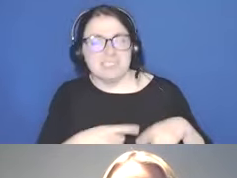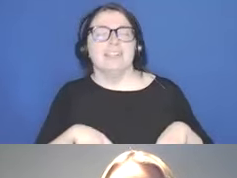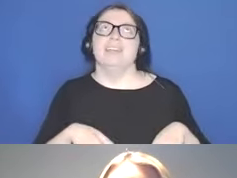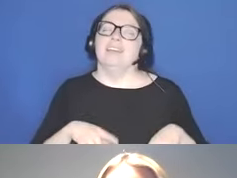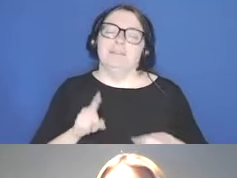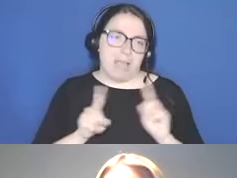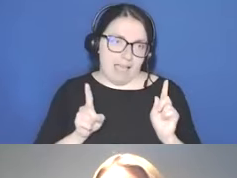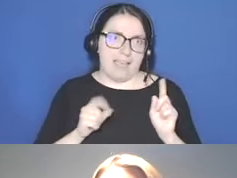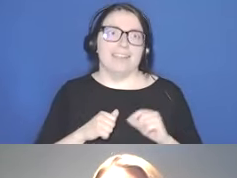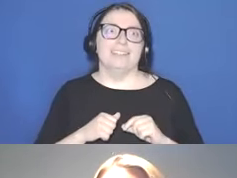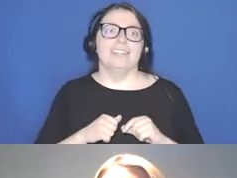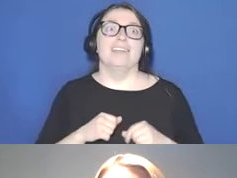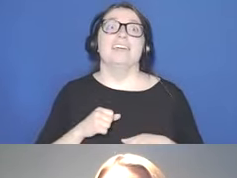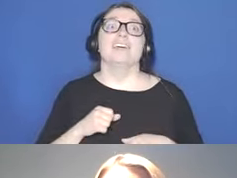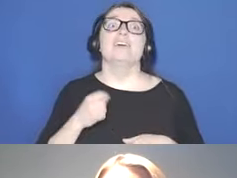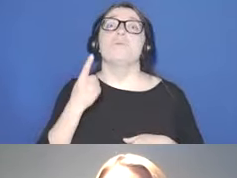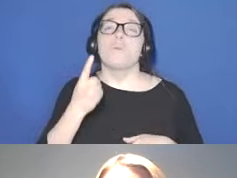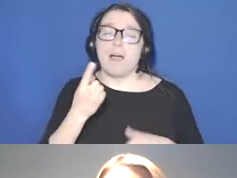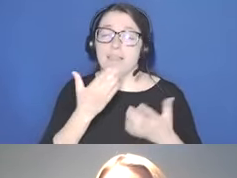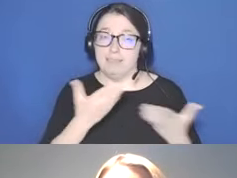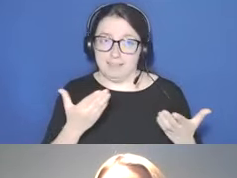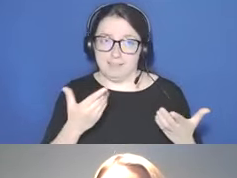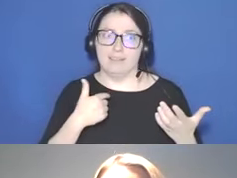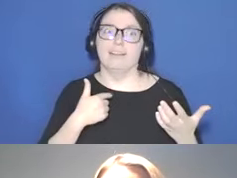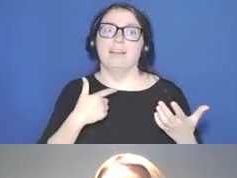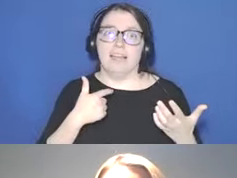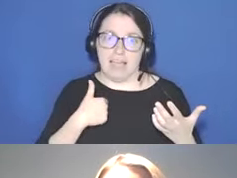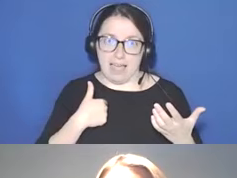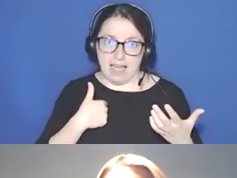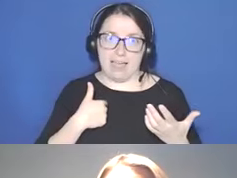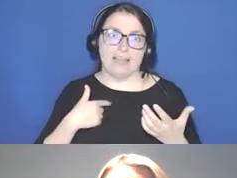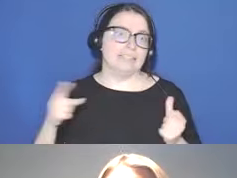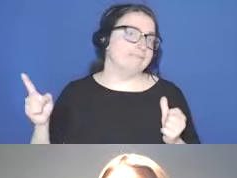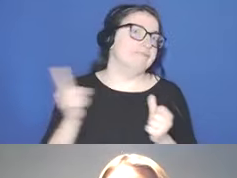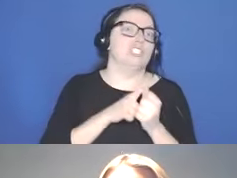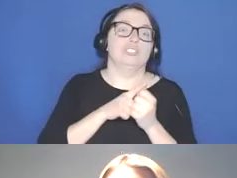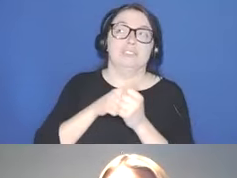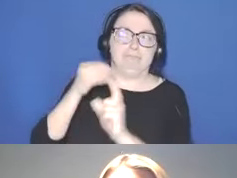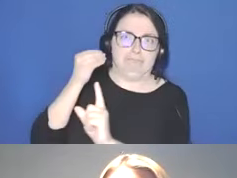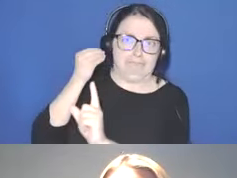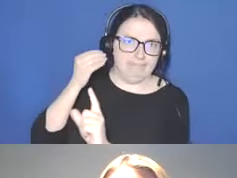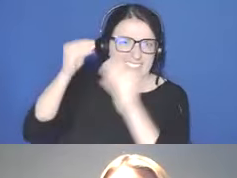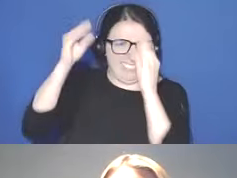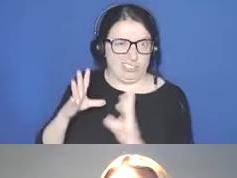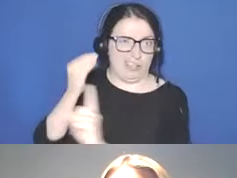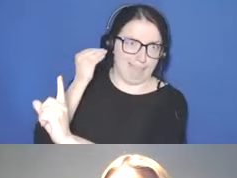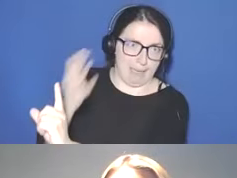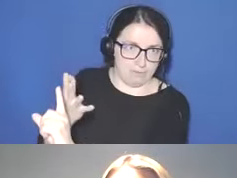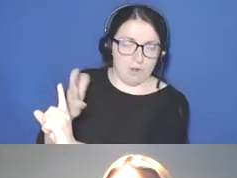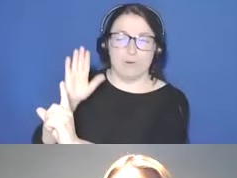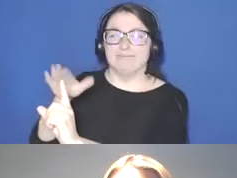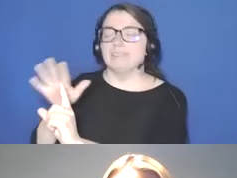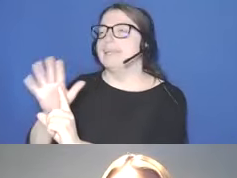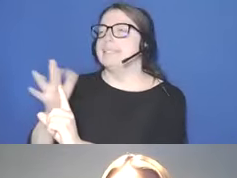the one thing that I had addressed with her his first time being in her class was I had addressed with her his taste